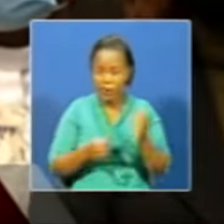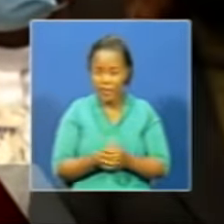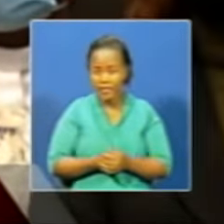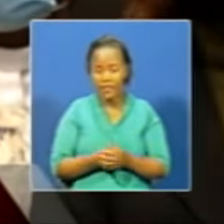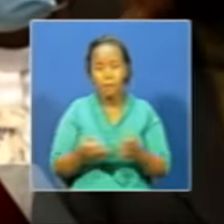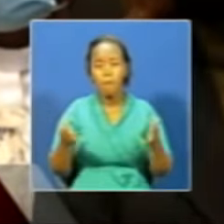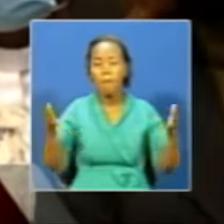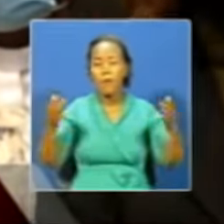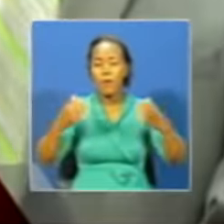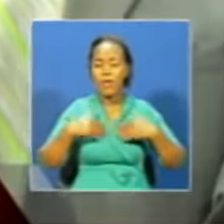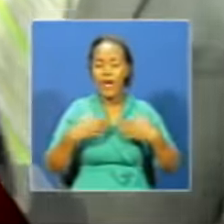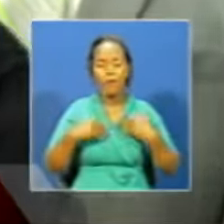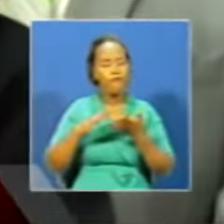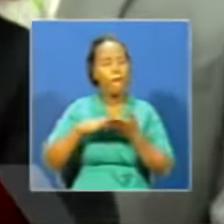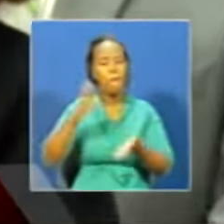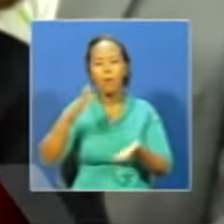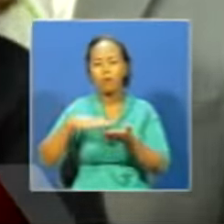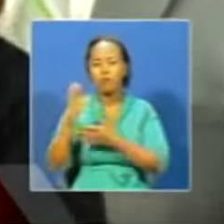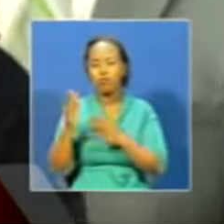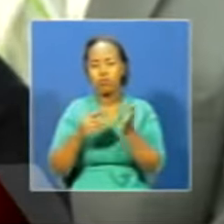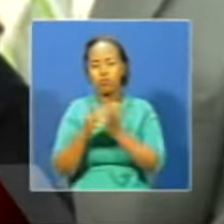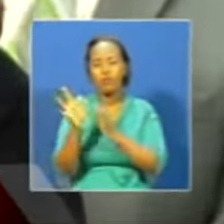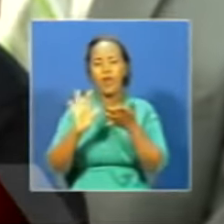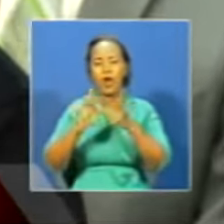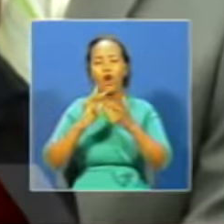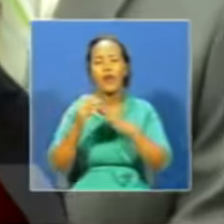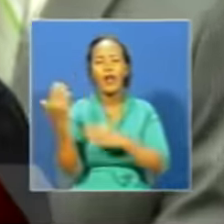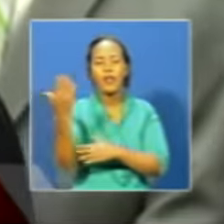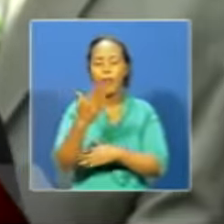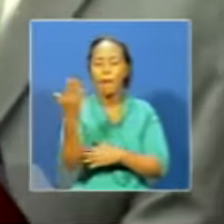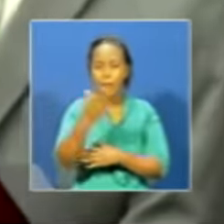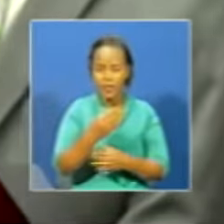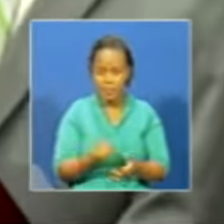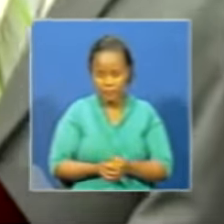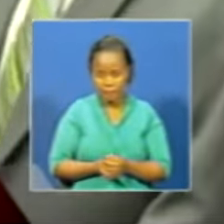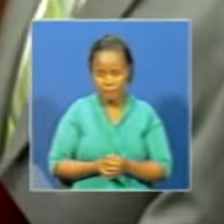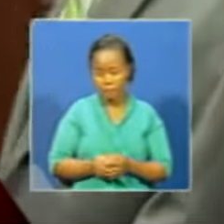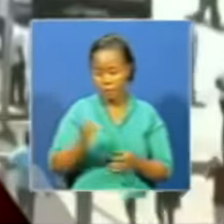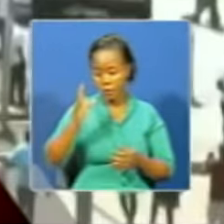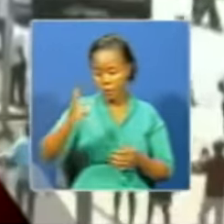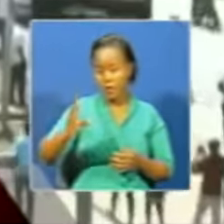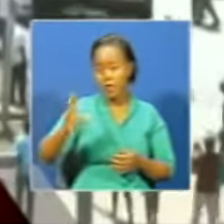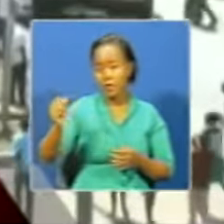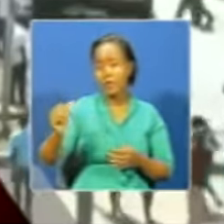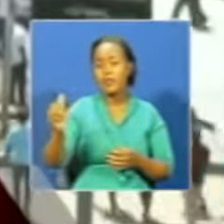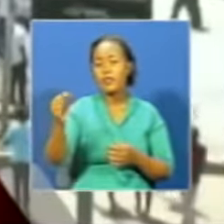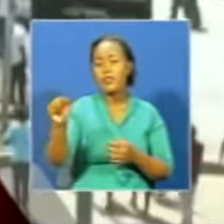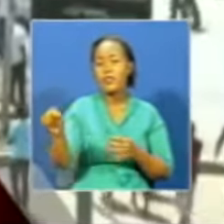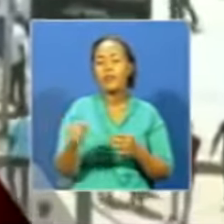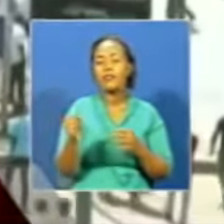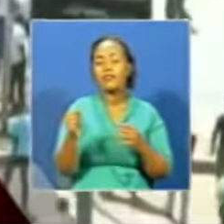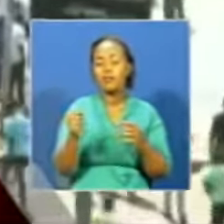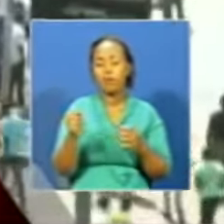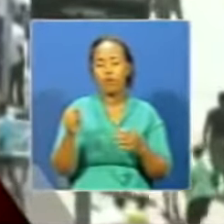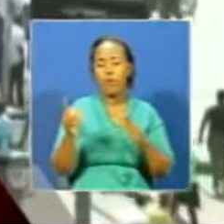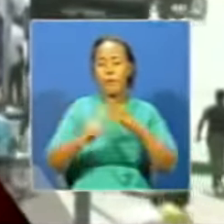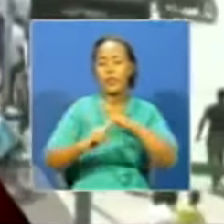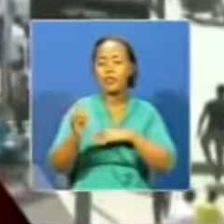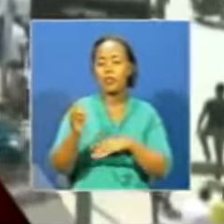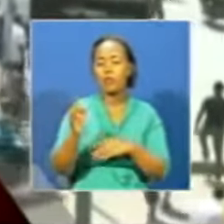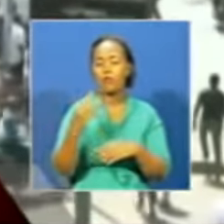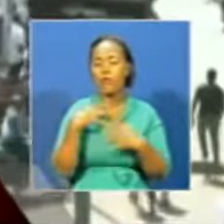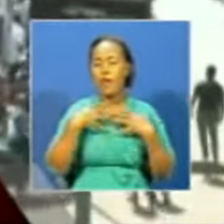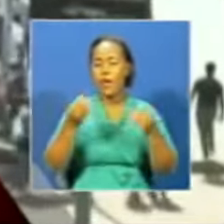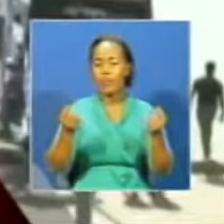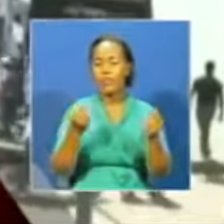of the live streaming. Chief Administrative Secretary in the Ministry of Health, Dr. Mercy Mwangangi, says the situation in the